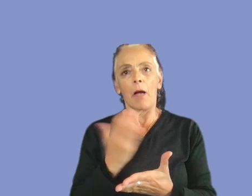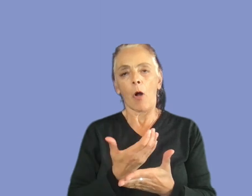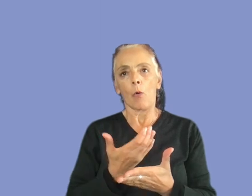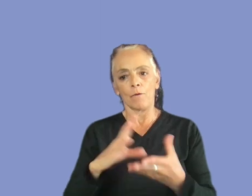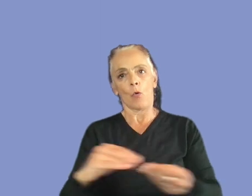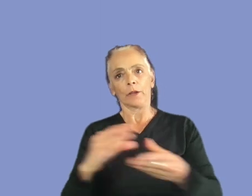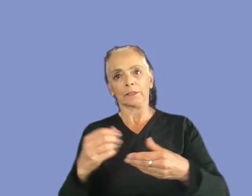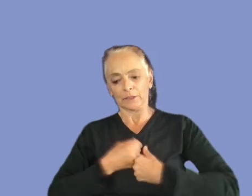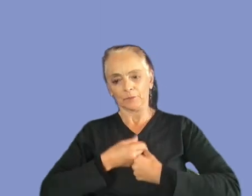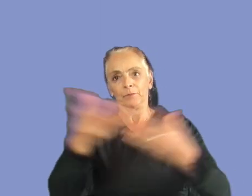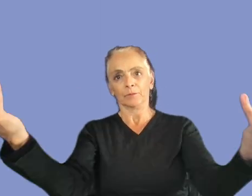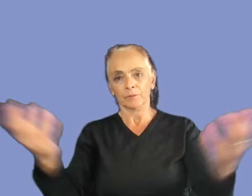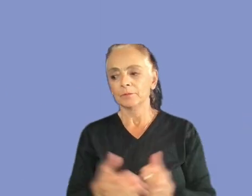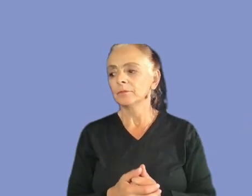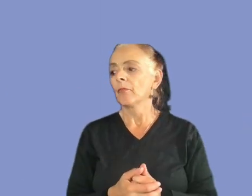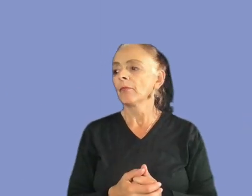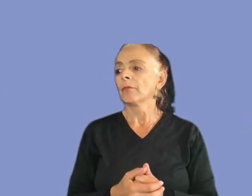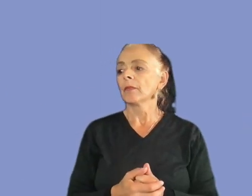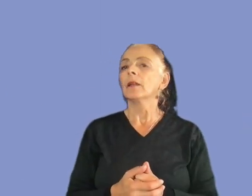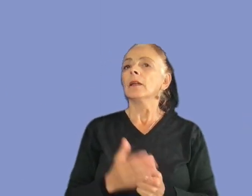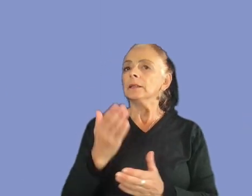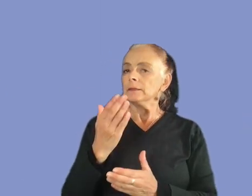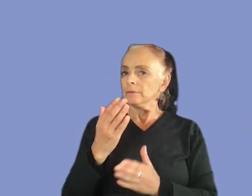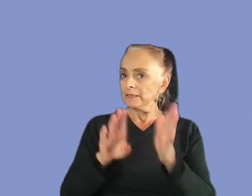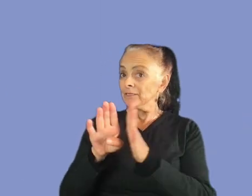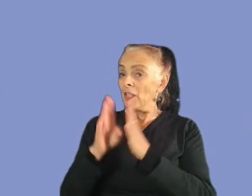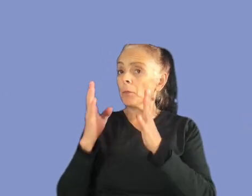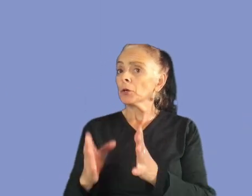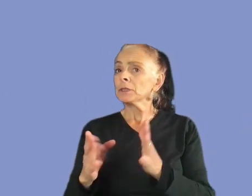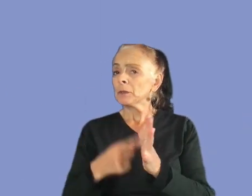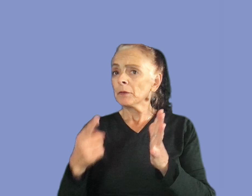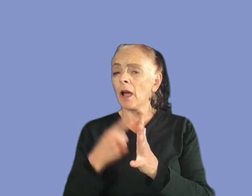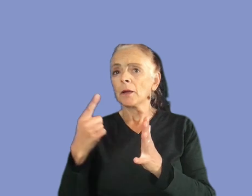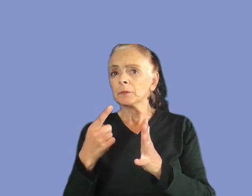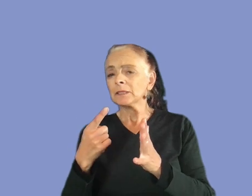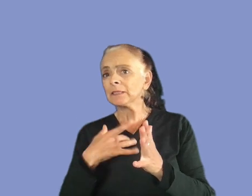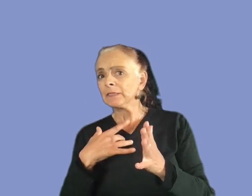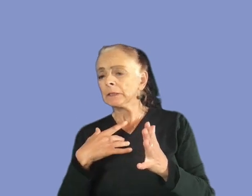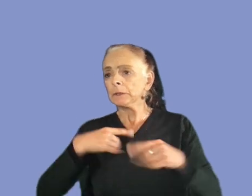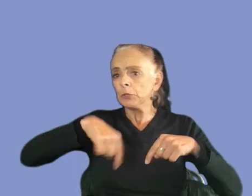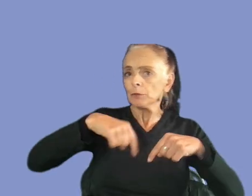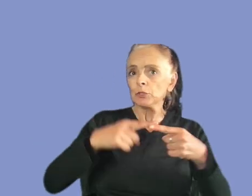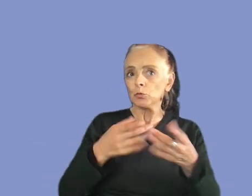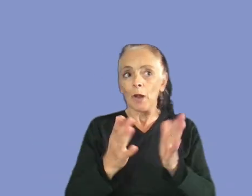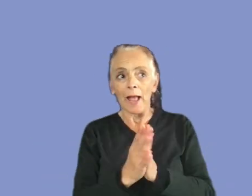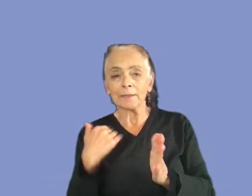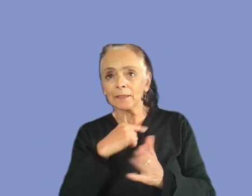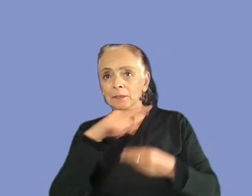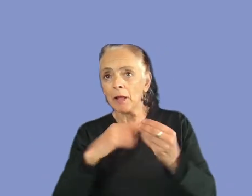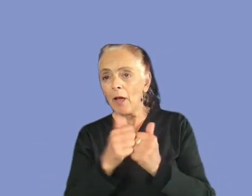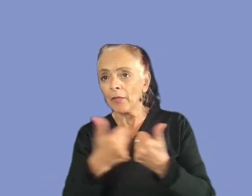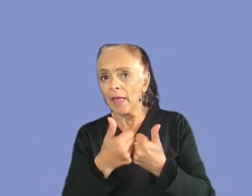One of the things I think developers worry about is offending their Muslim staff by asking us about details and how the game could represent